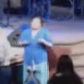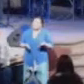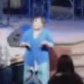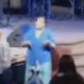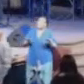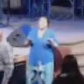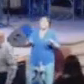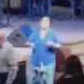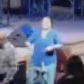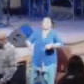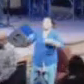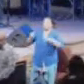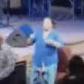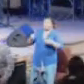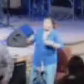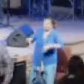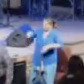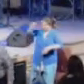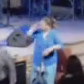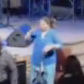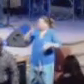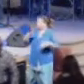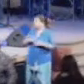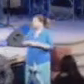Come on, church. I said we serve a mighty God.